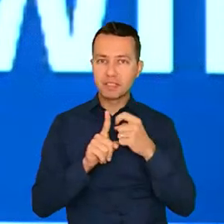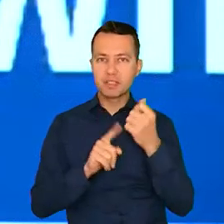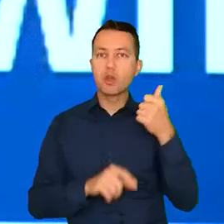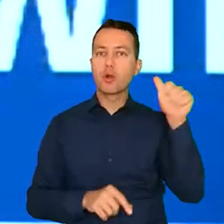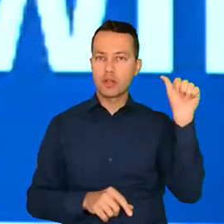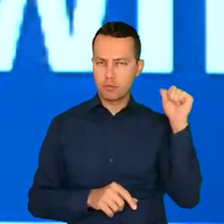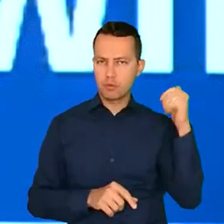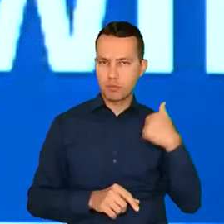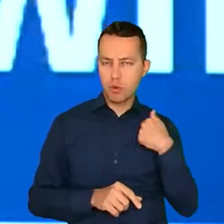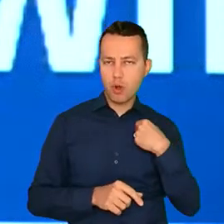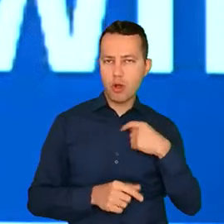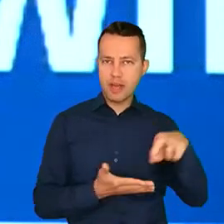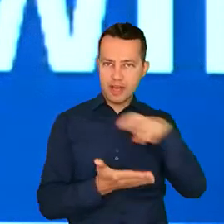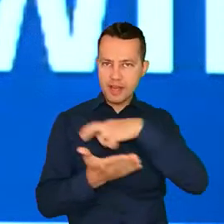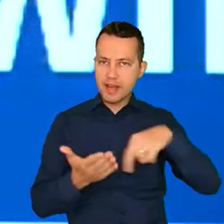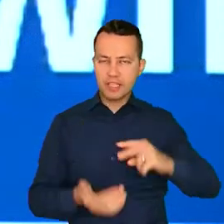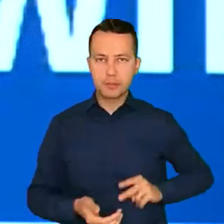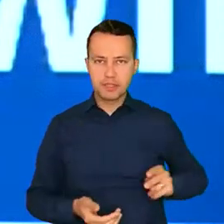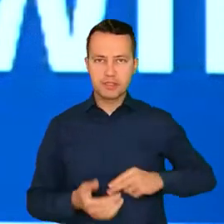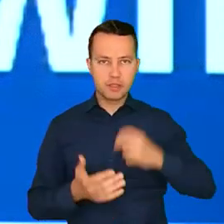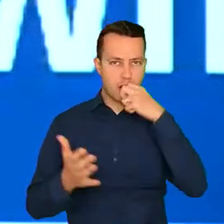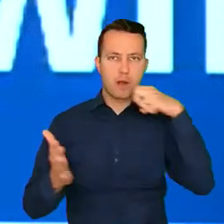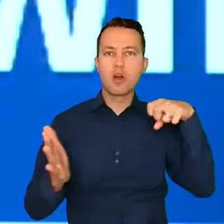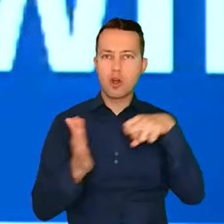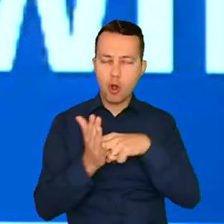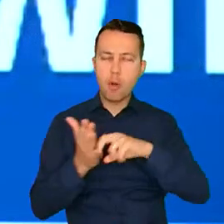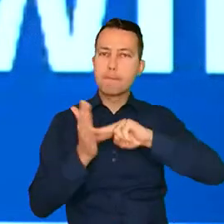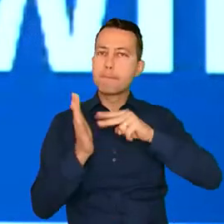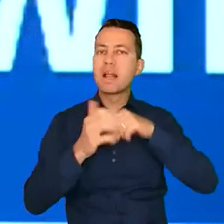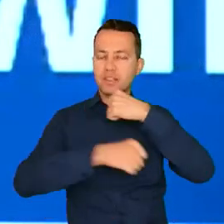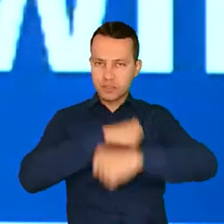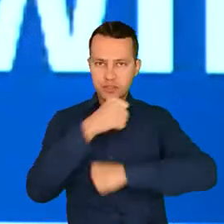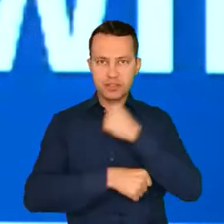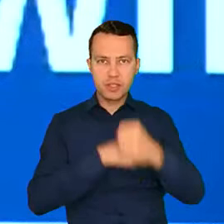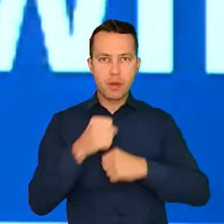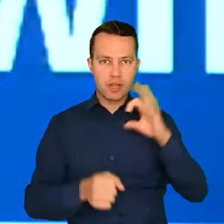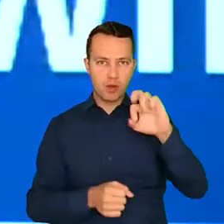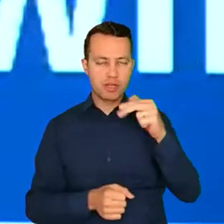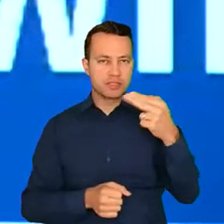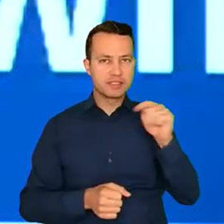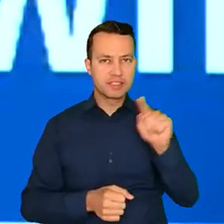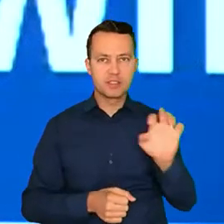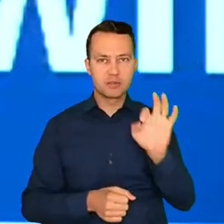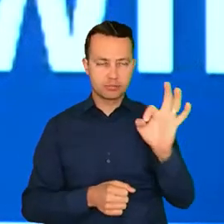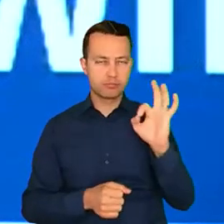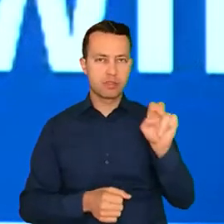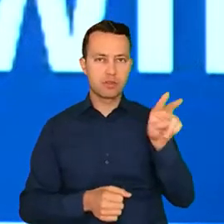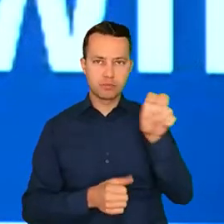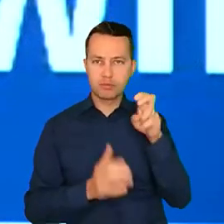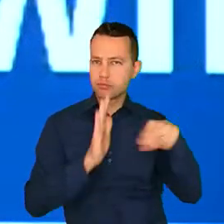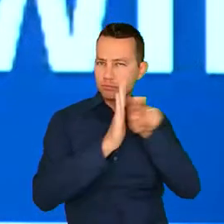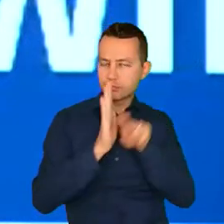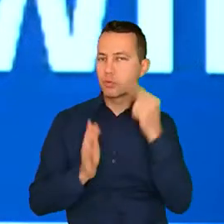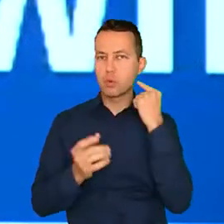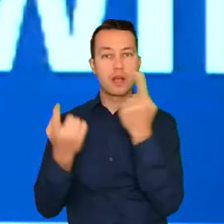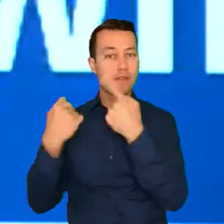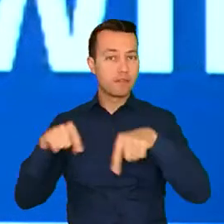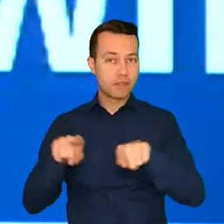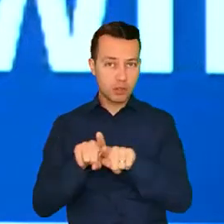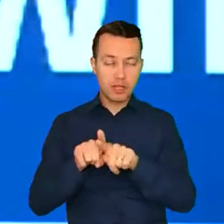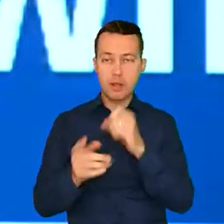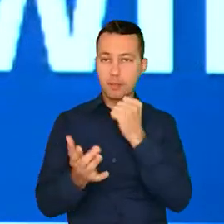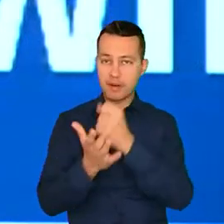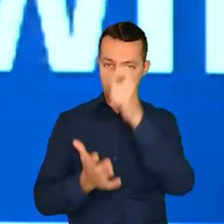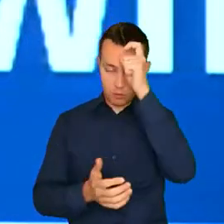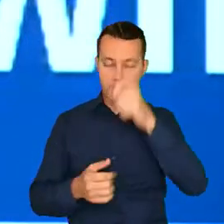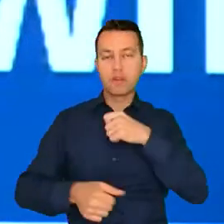multinational enterprises. As you know, in October 2021, the Council of Ministers have